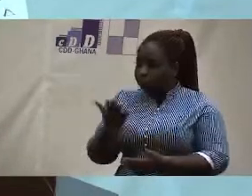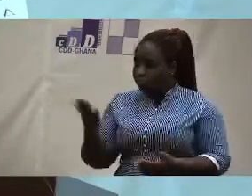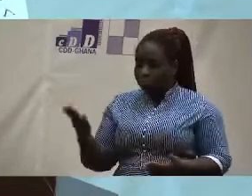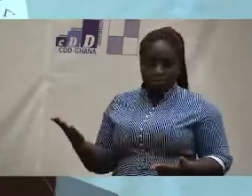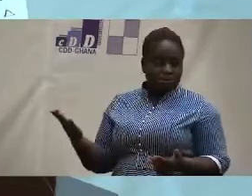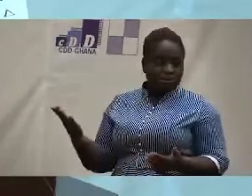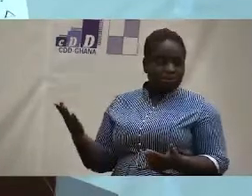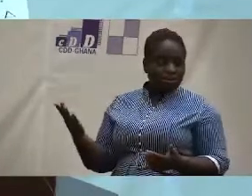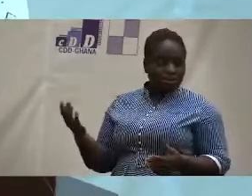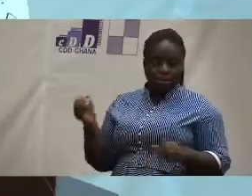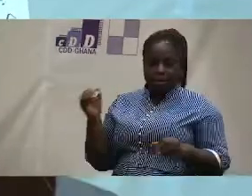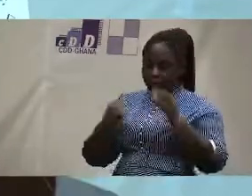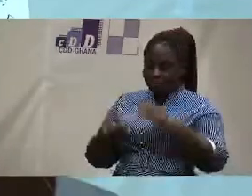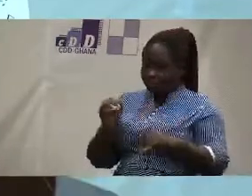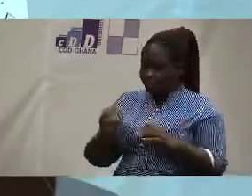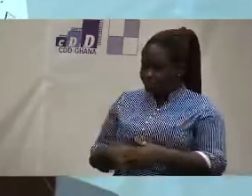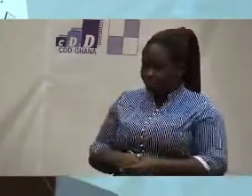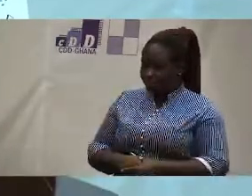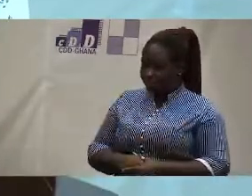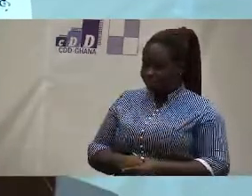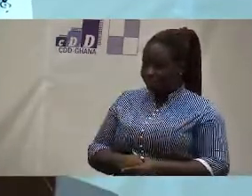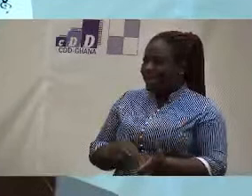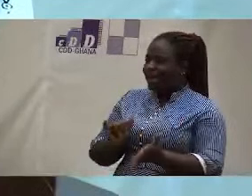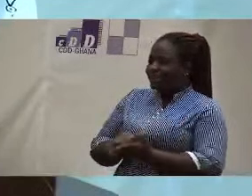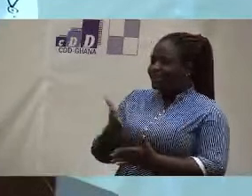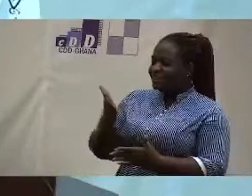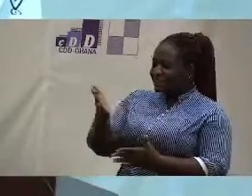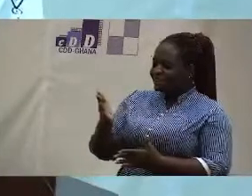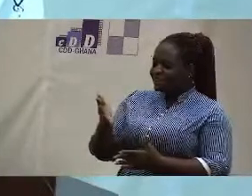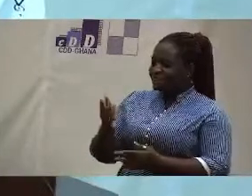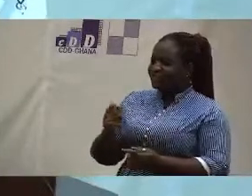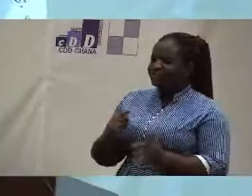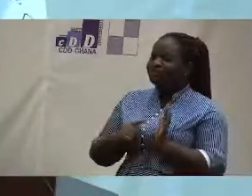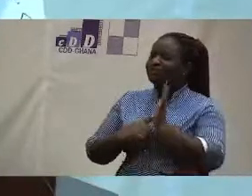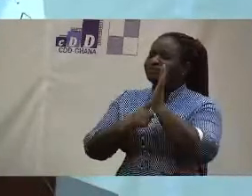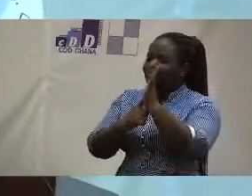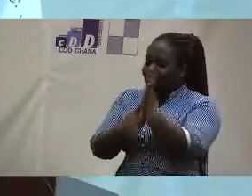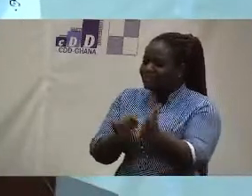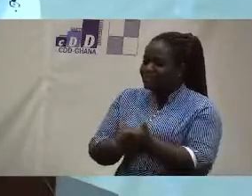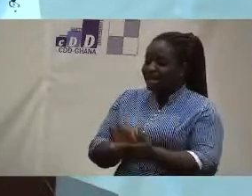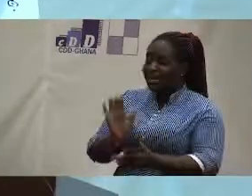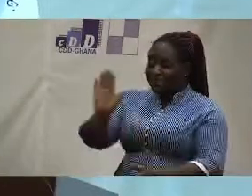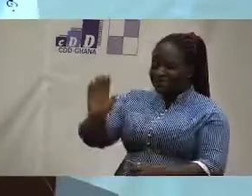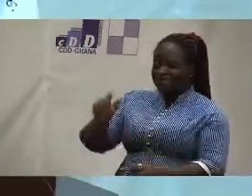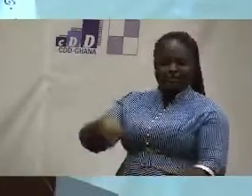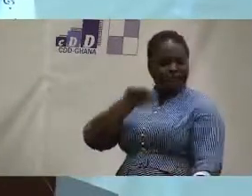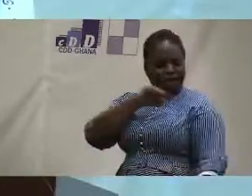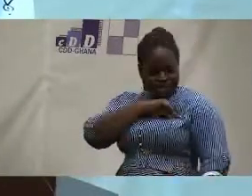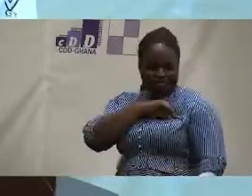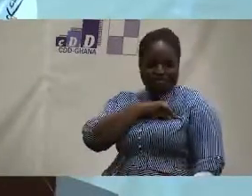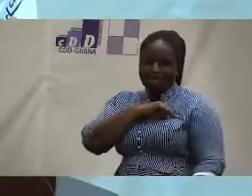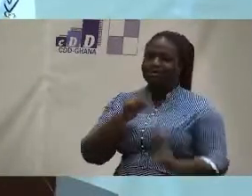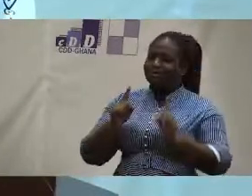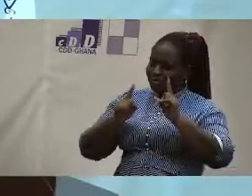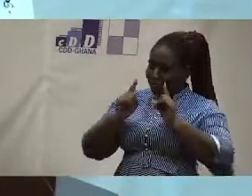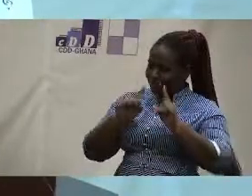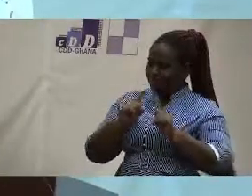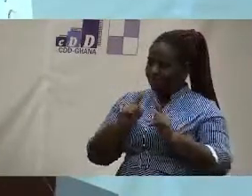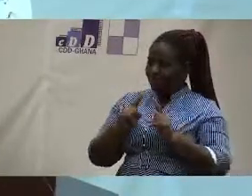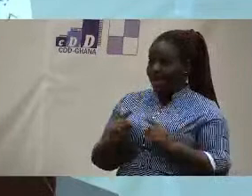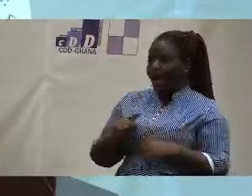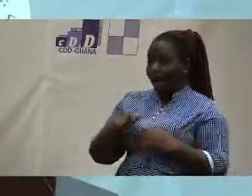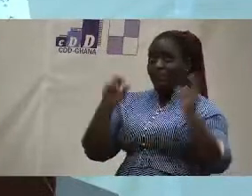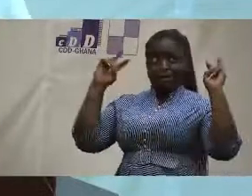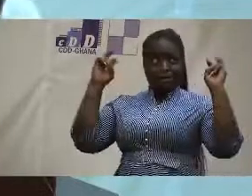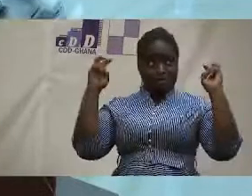all these activities have been accumulated. This is testimony that she is qualified to talk to us about the